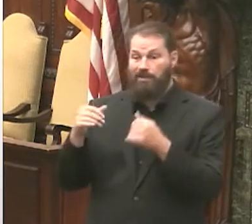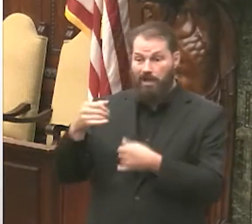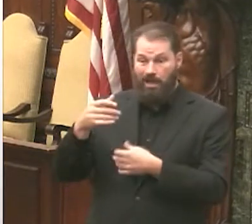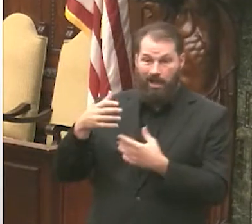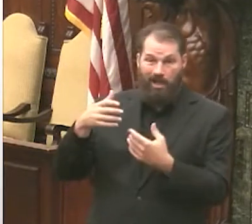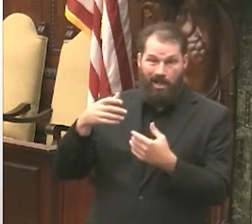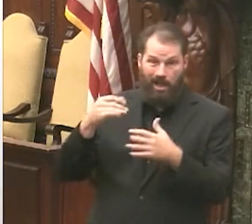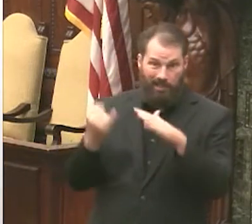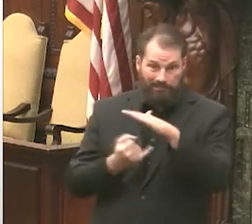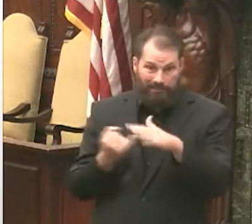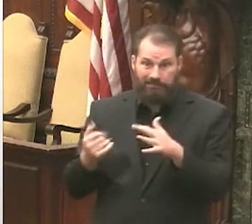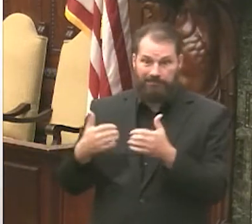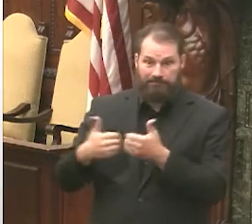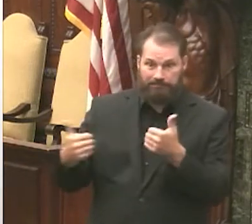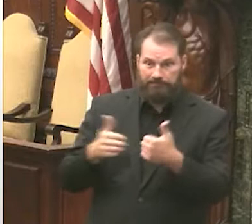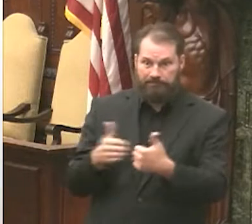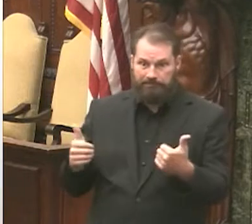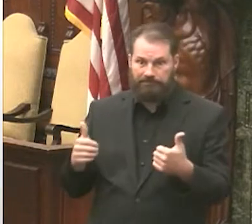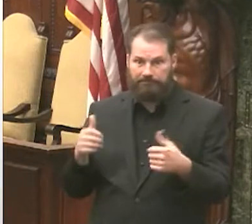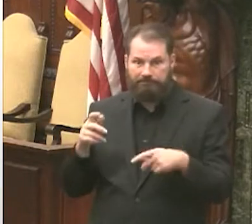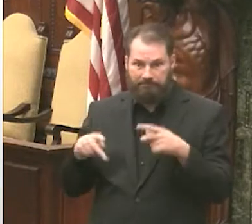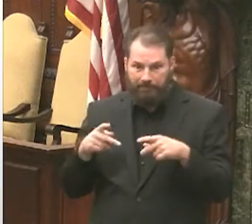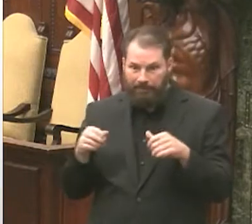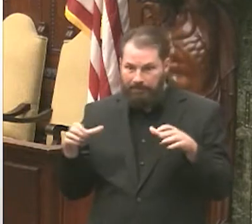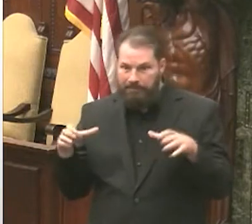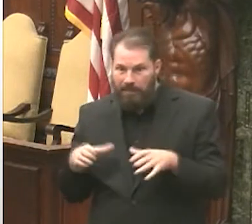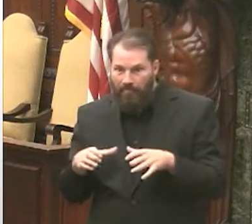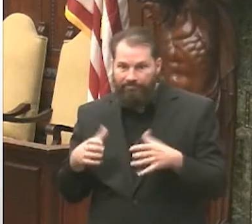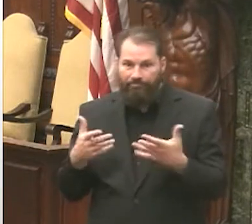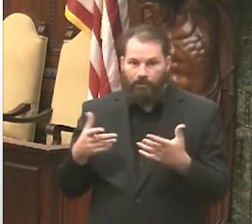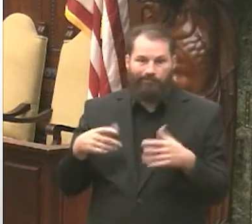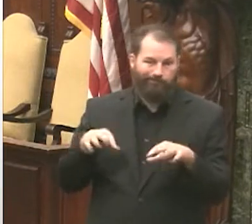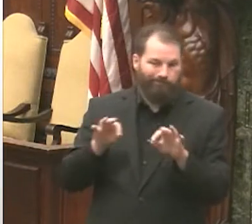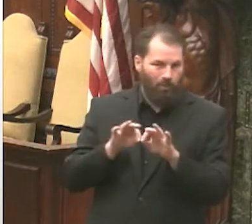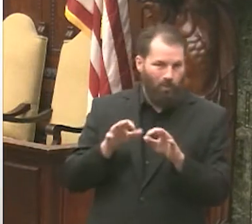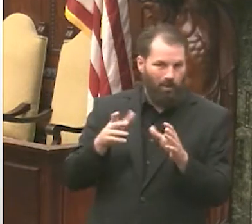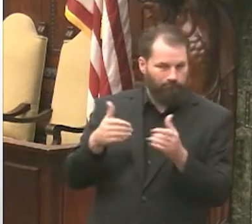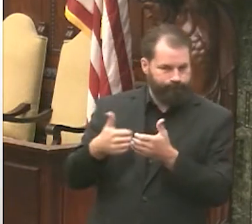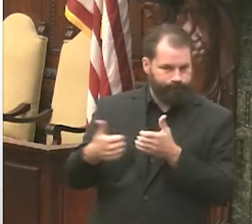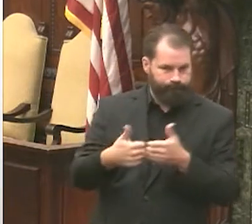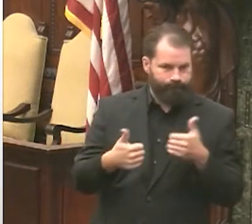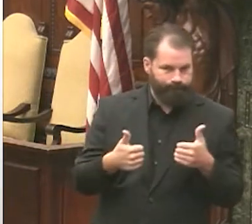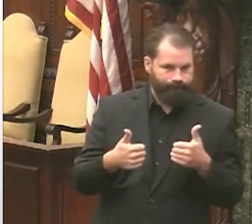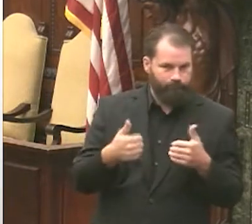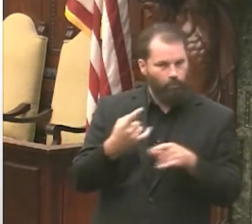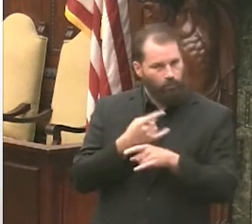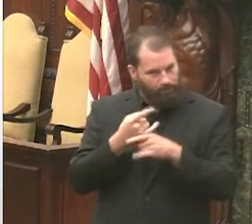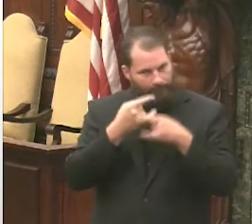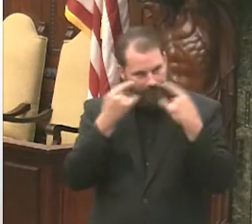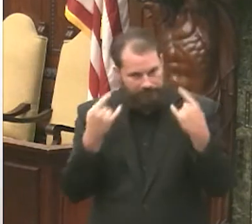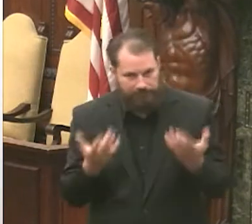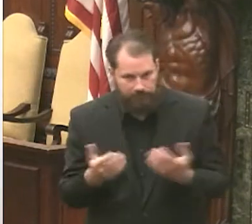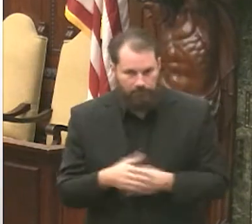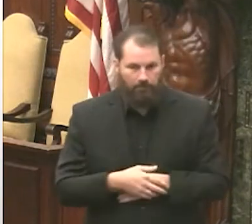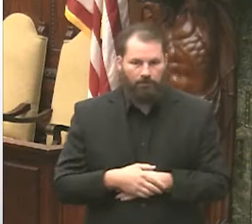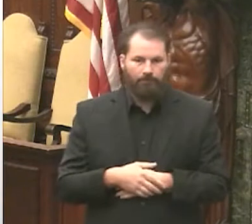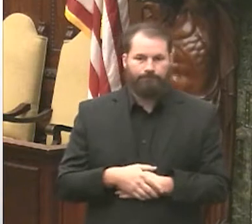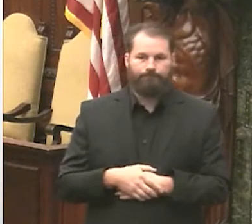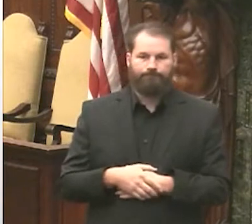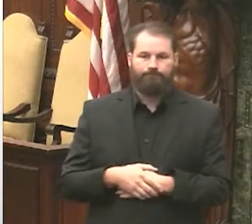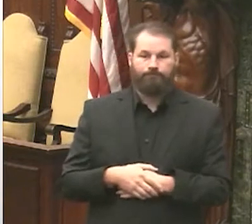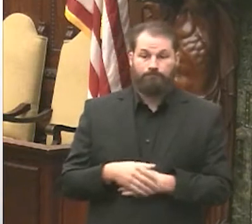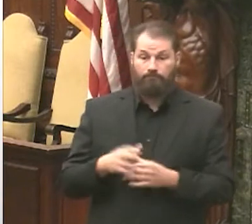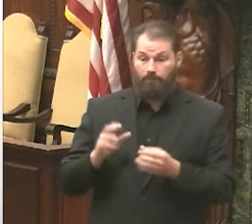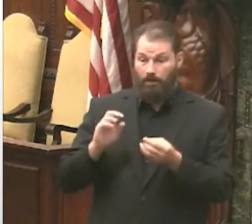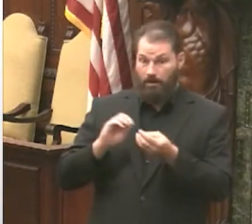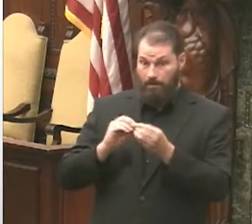Limits on people gathering together and trying to keep people separate, and the use of masks. I said that as case counts fall, we would scale